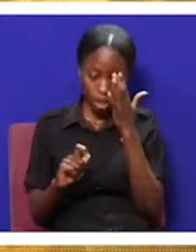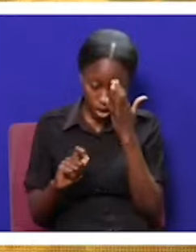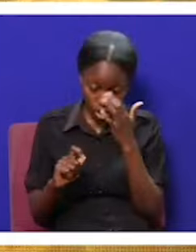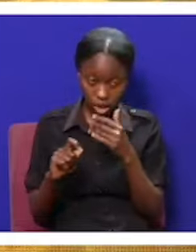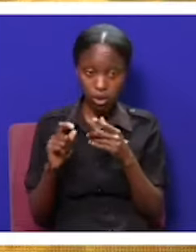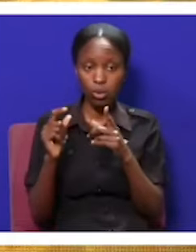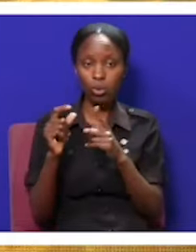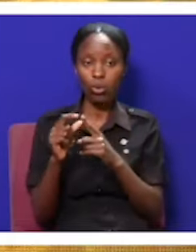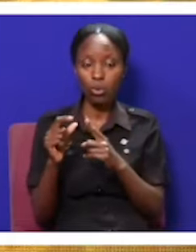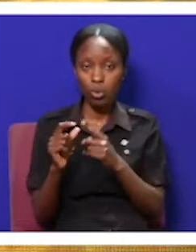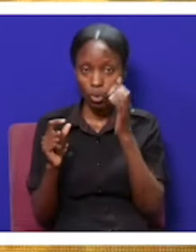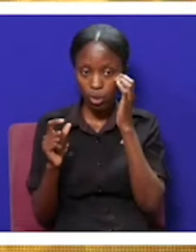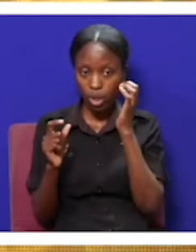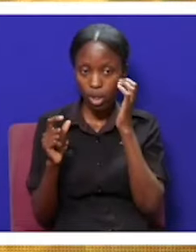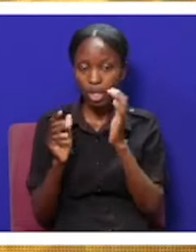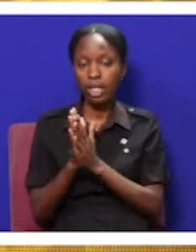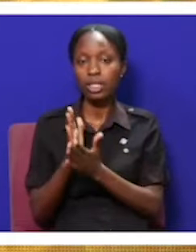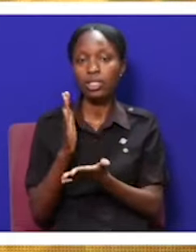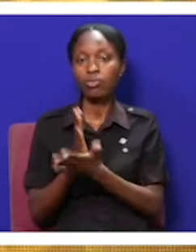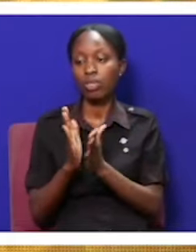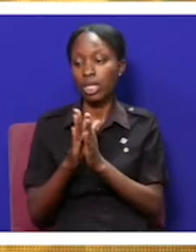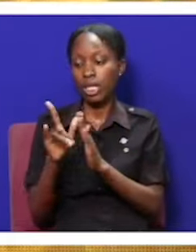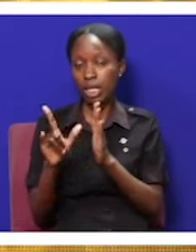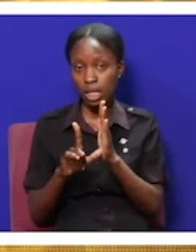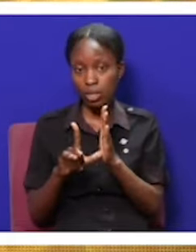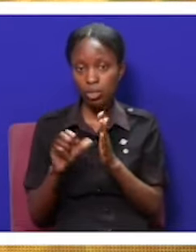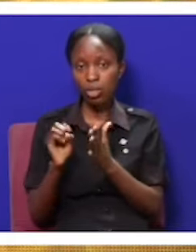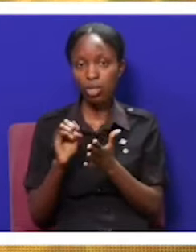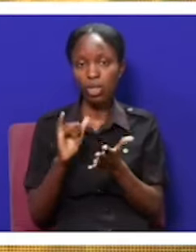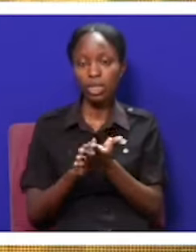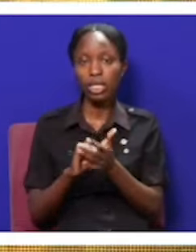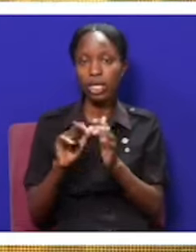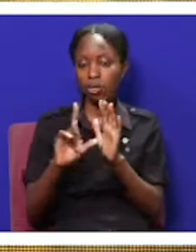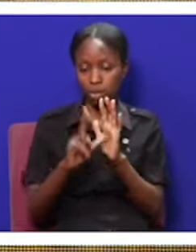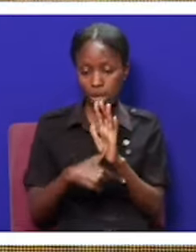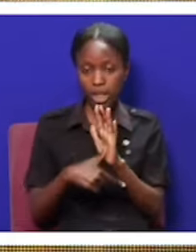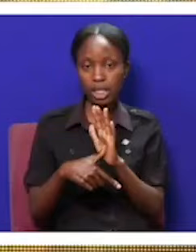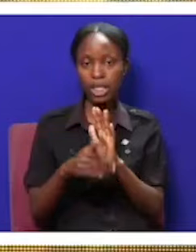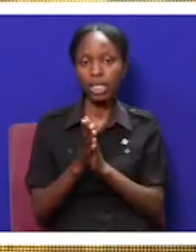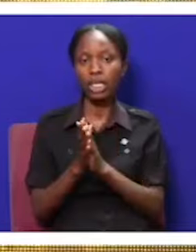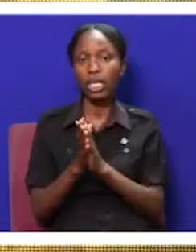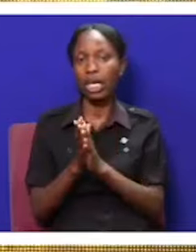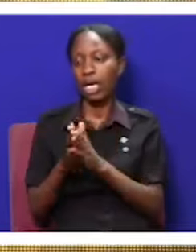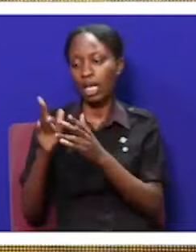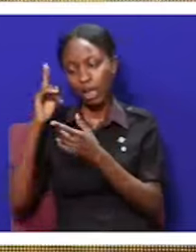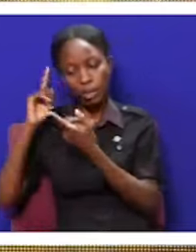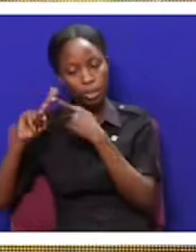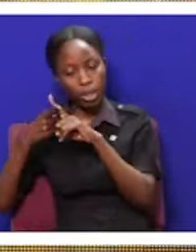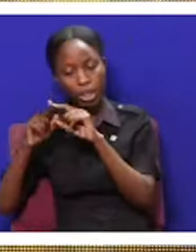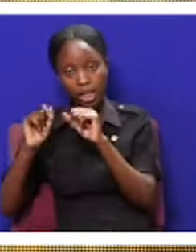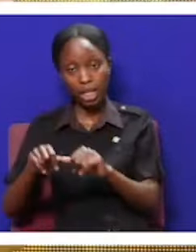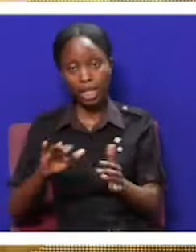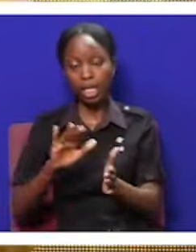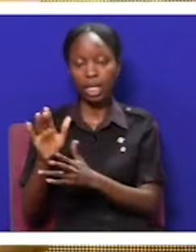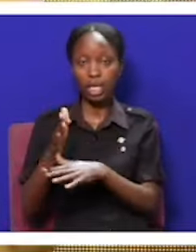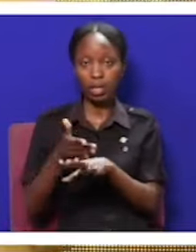words and those truths and lessons so that you can later meditate on them. And so before